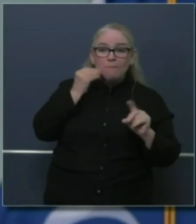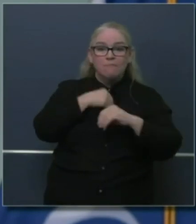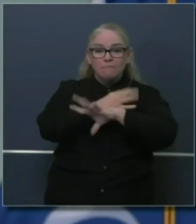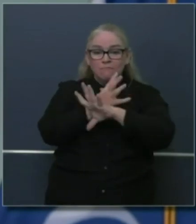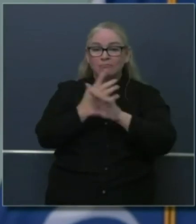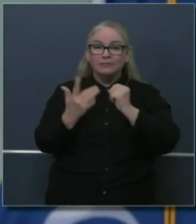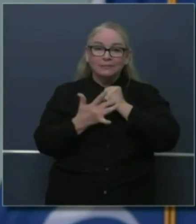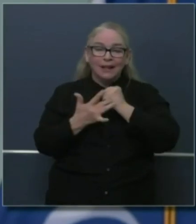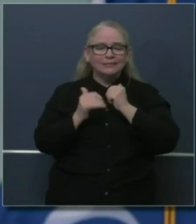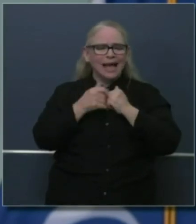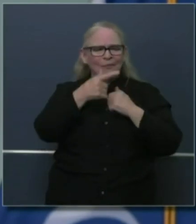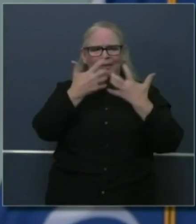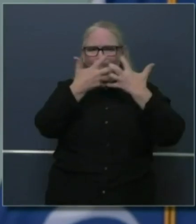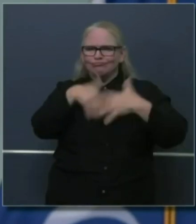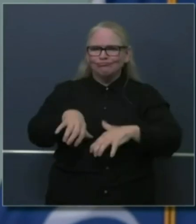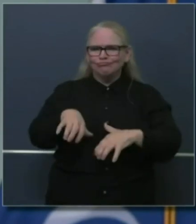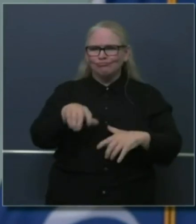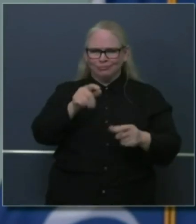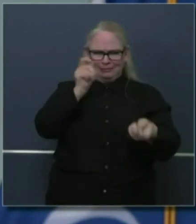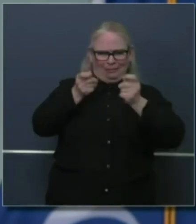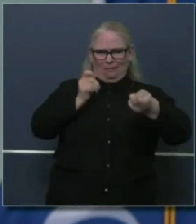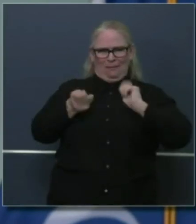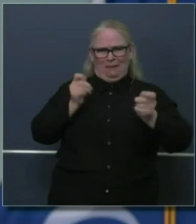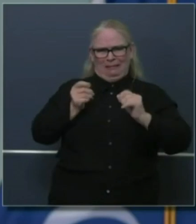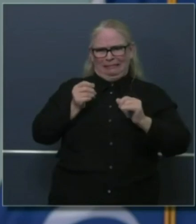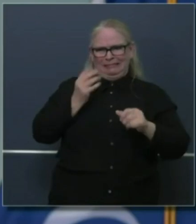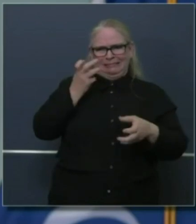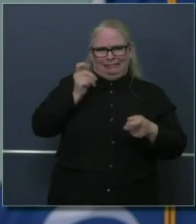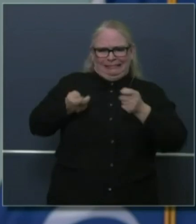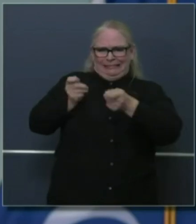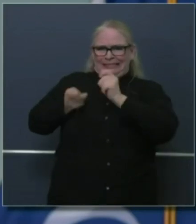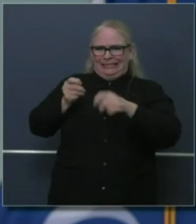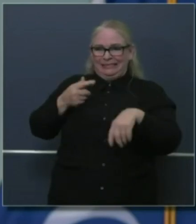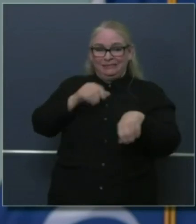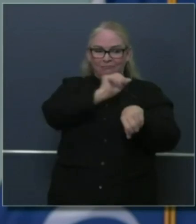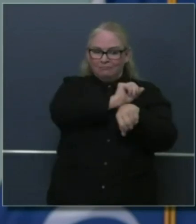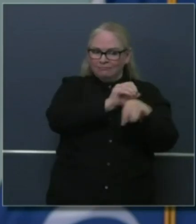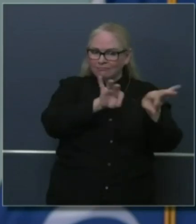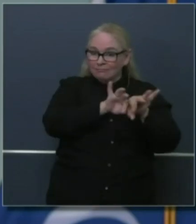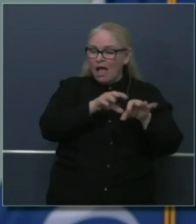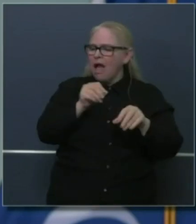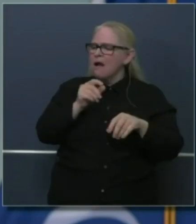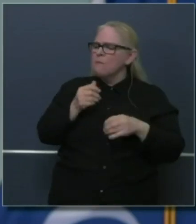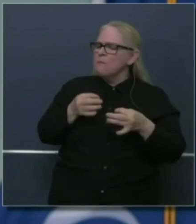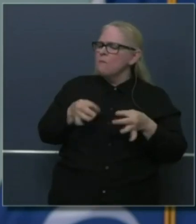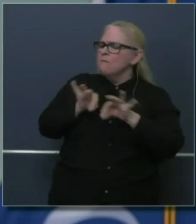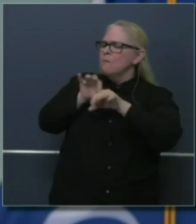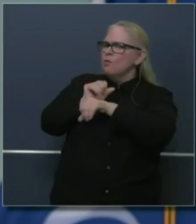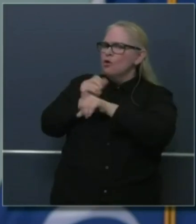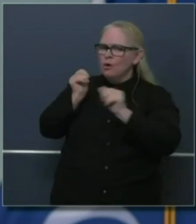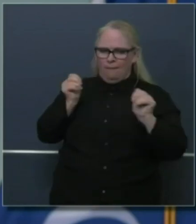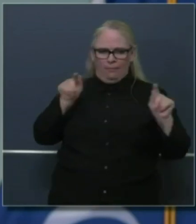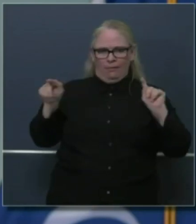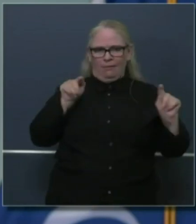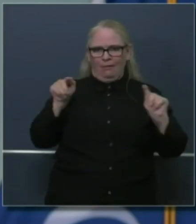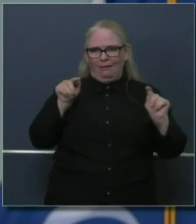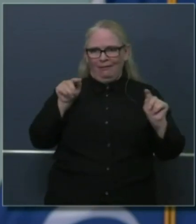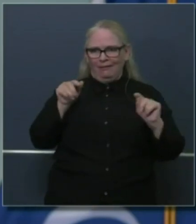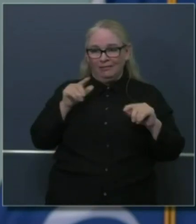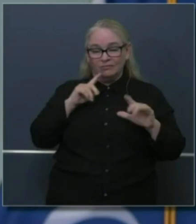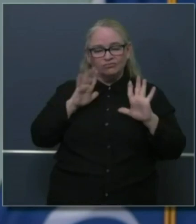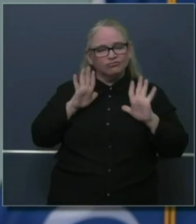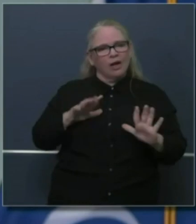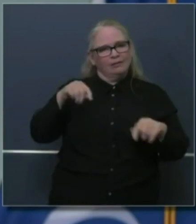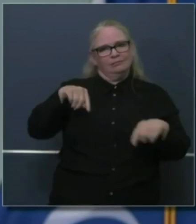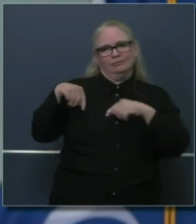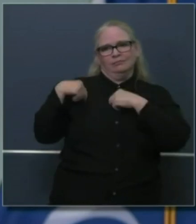organize differently their teams of employees, essential and non-essential, the creativity of folks in government that